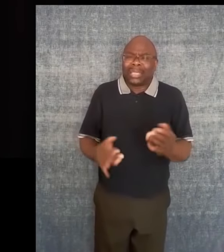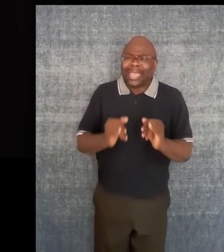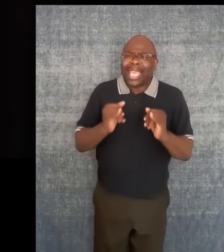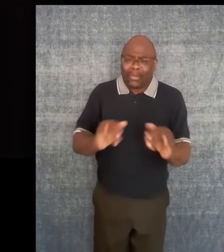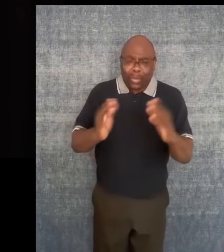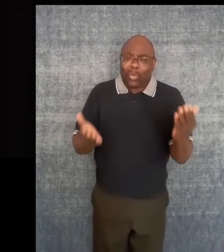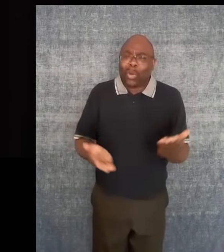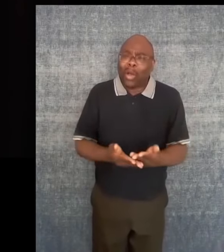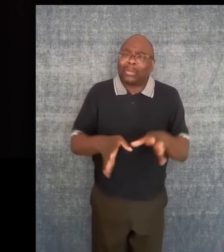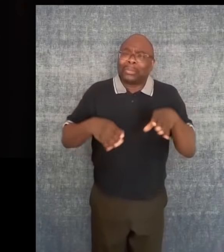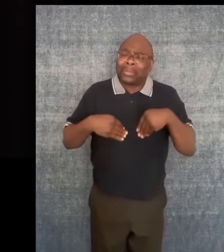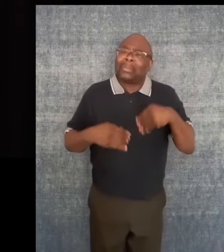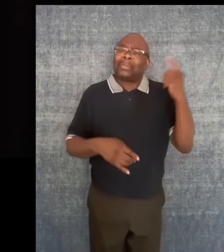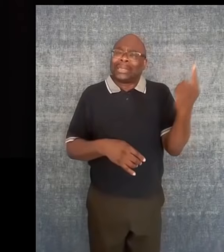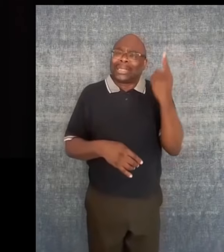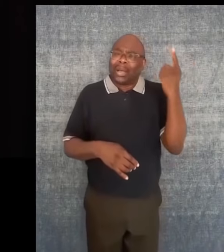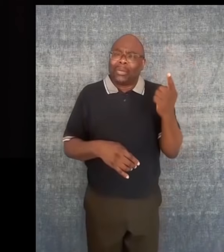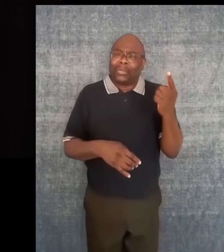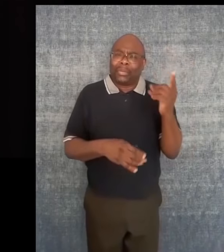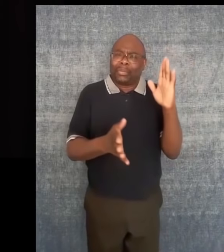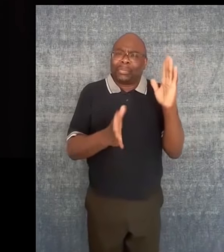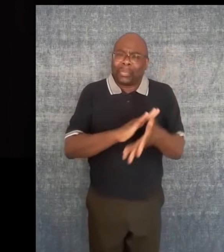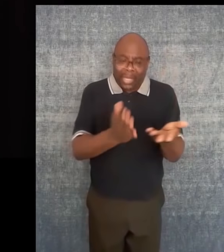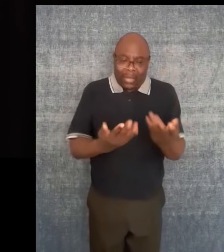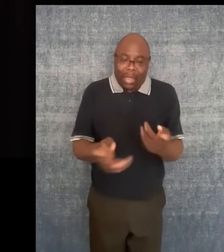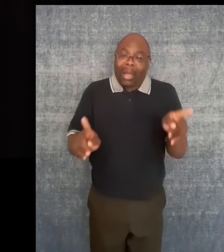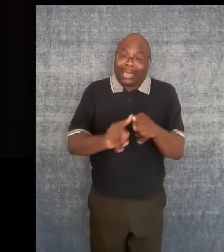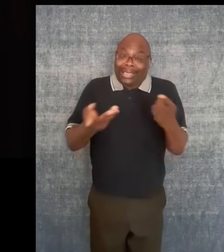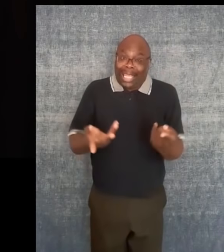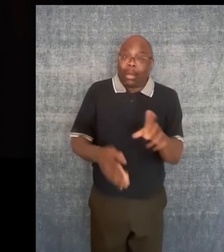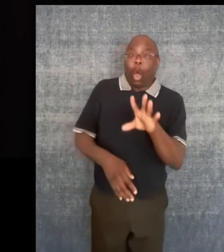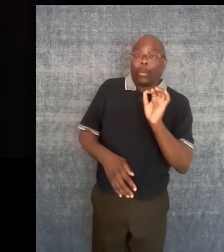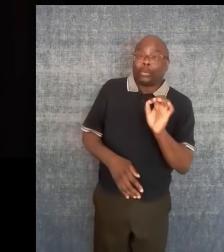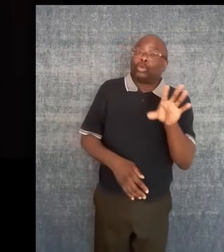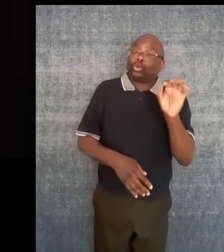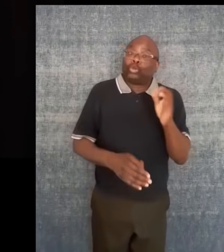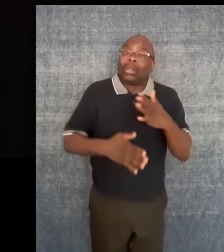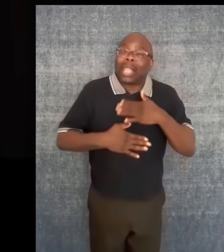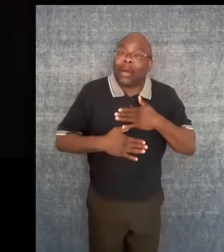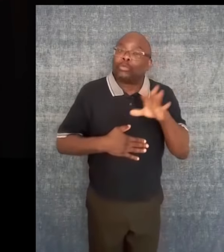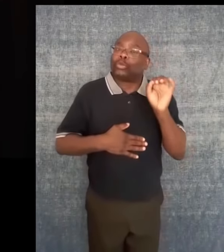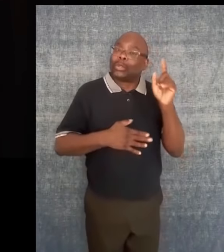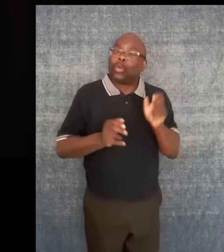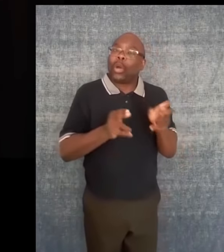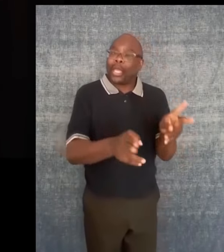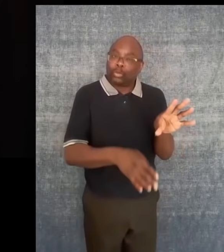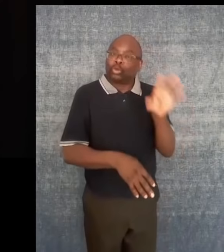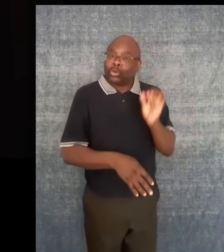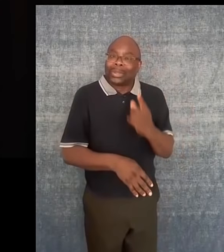evil of this world on himself, he's defeated it, and gives us the option to choose love and choose his way.